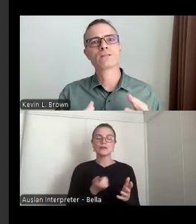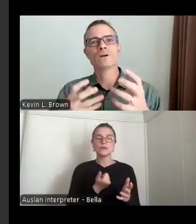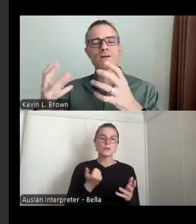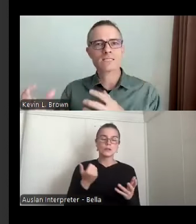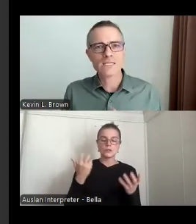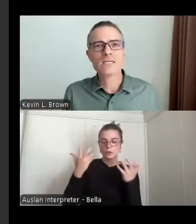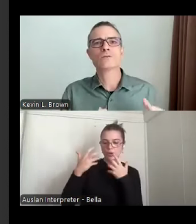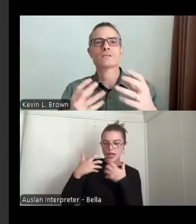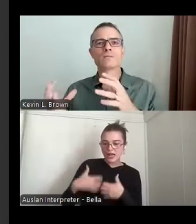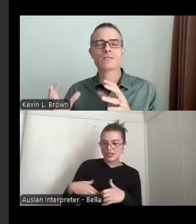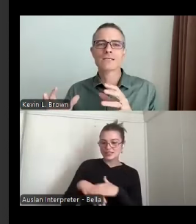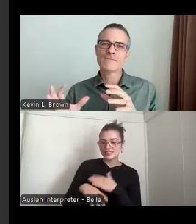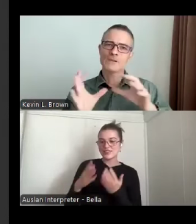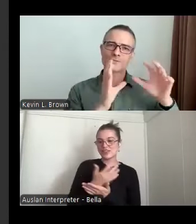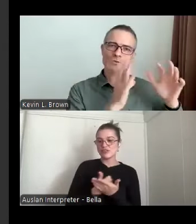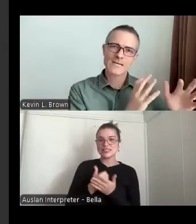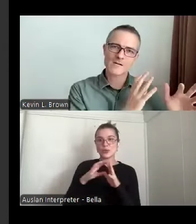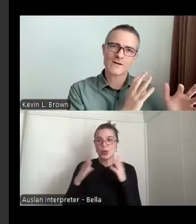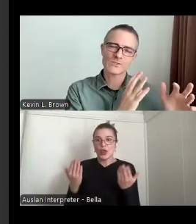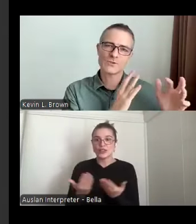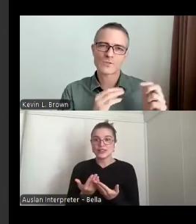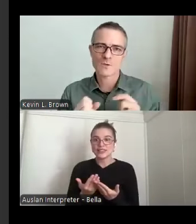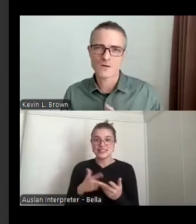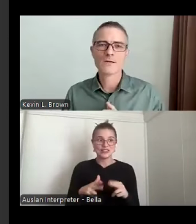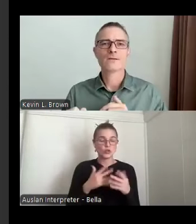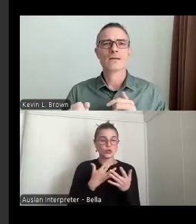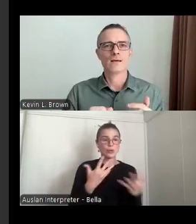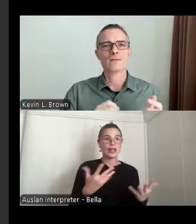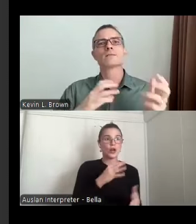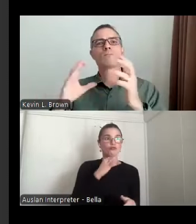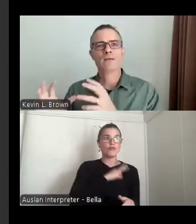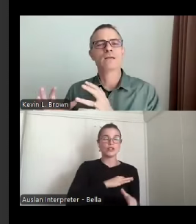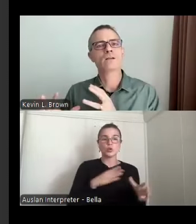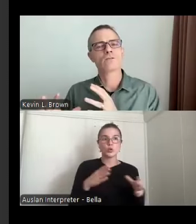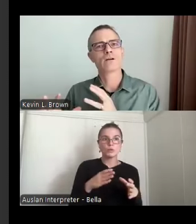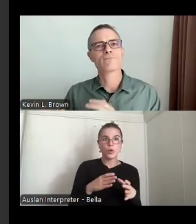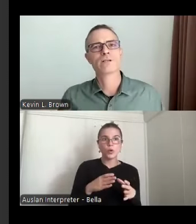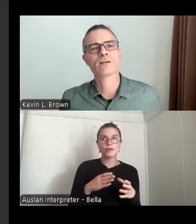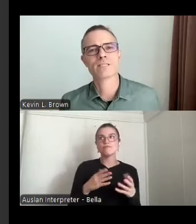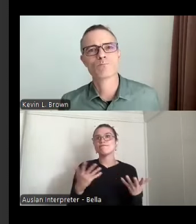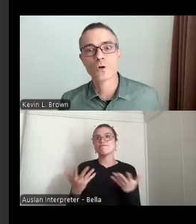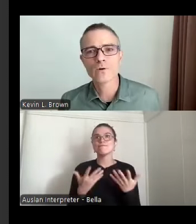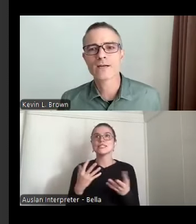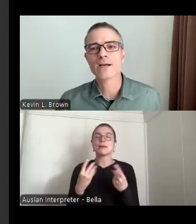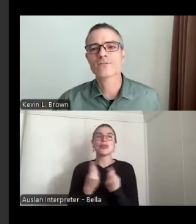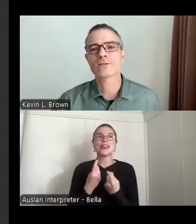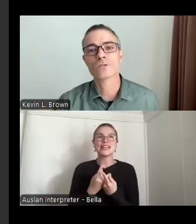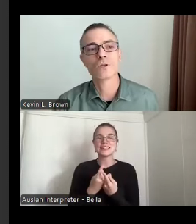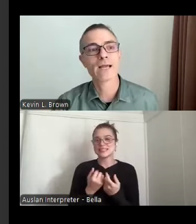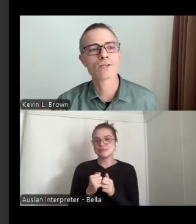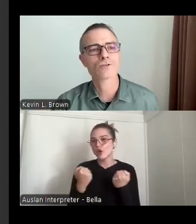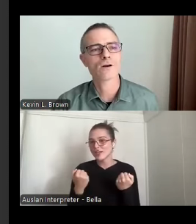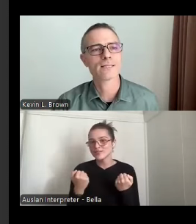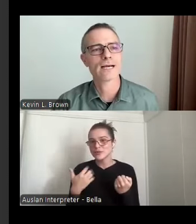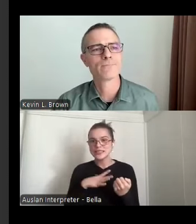this fundraising ecosystem is if too many nonprofits are too small, something, year after year is broken, and we have to